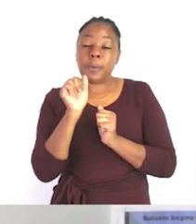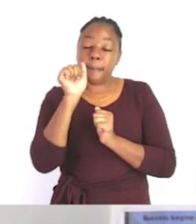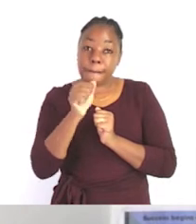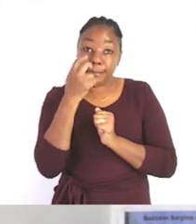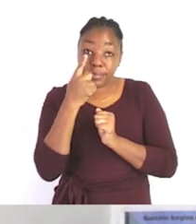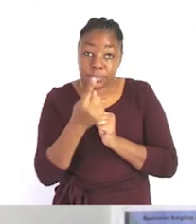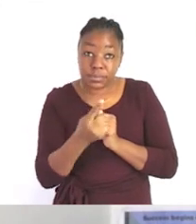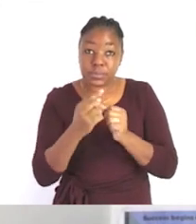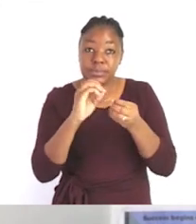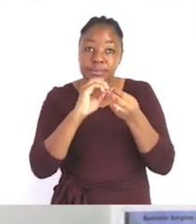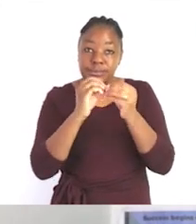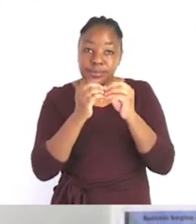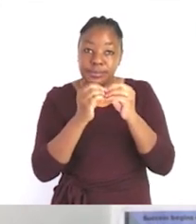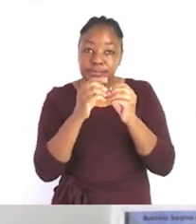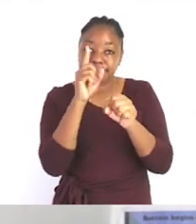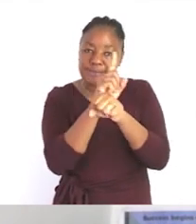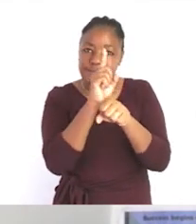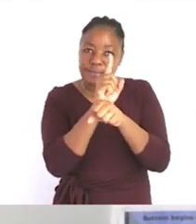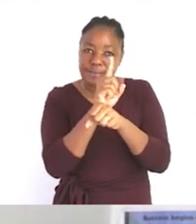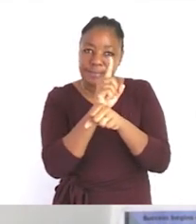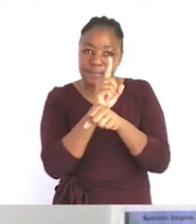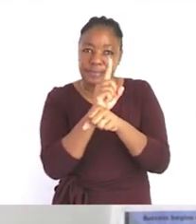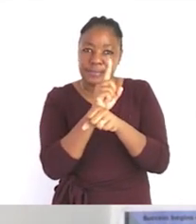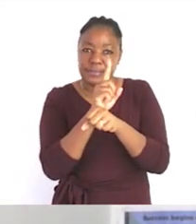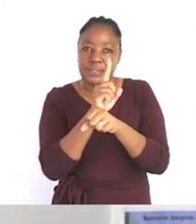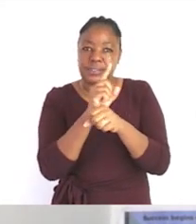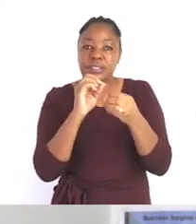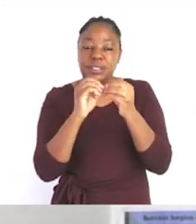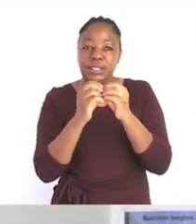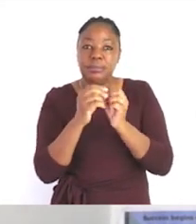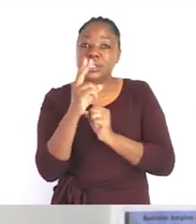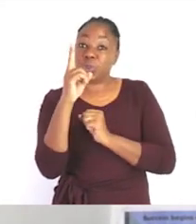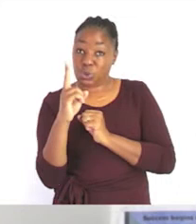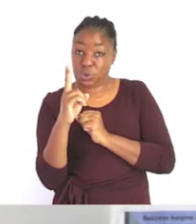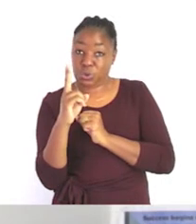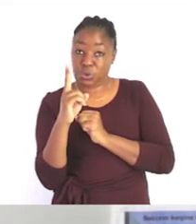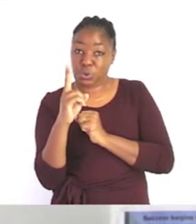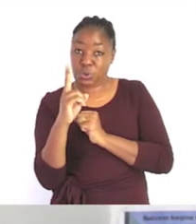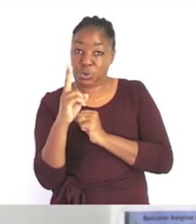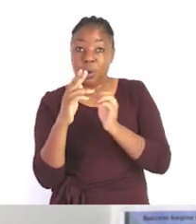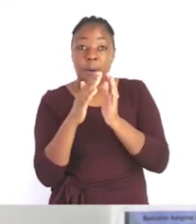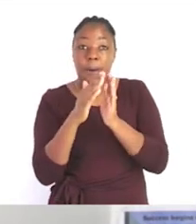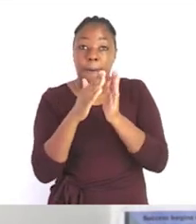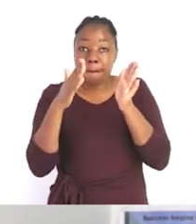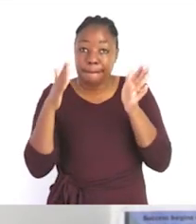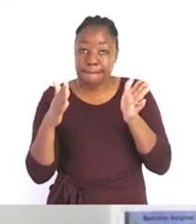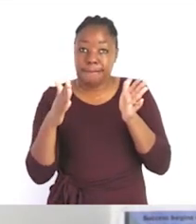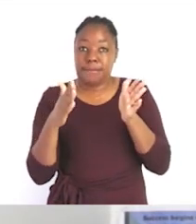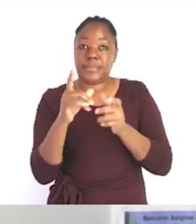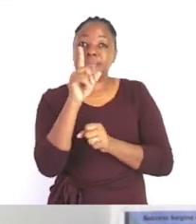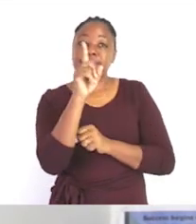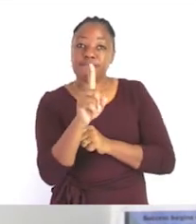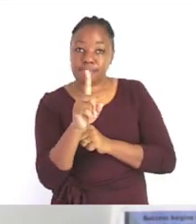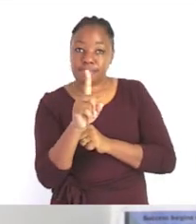first digit. We know that 2 is bigger than 1. So